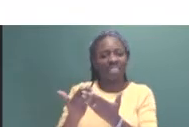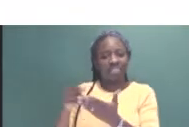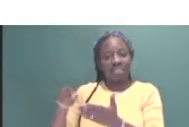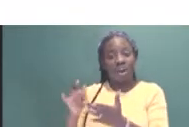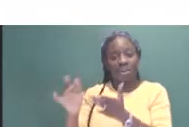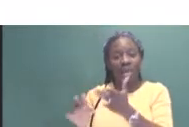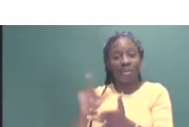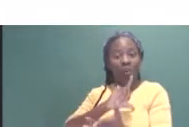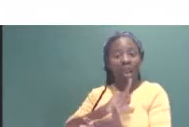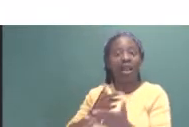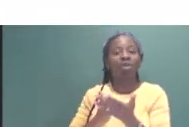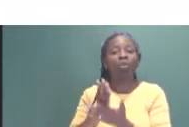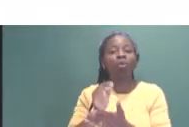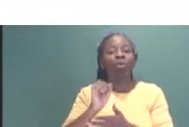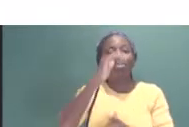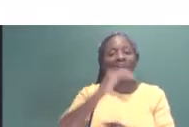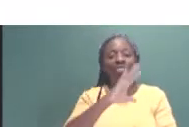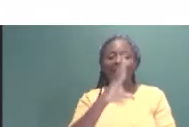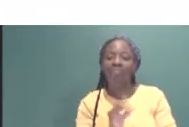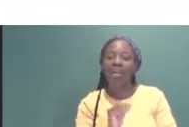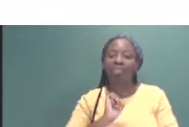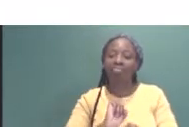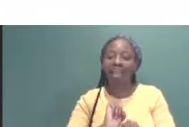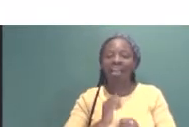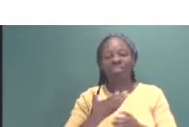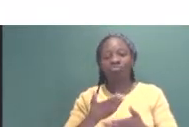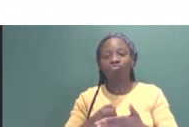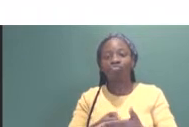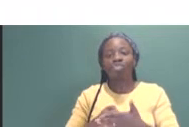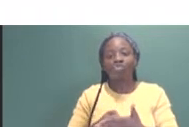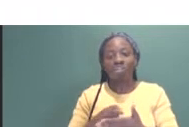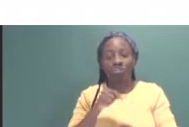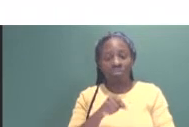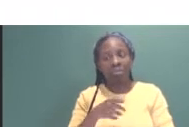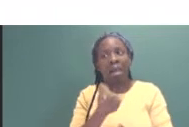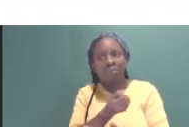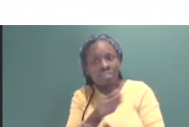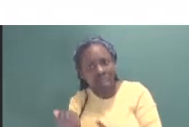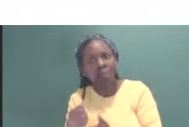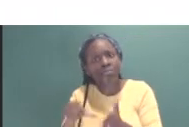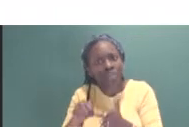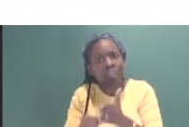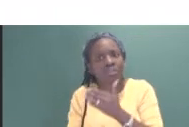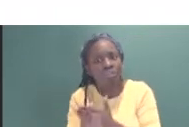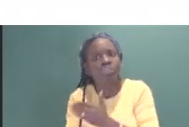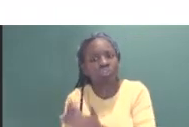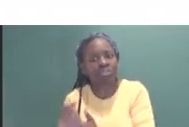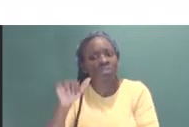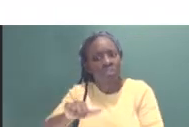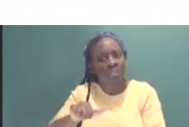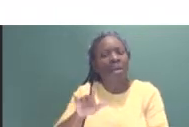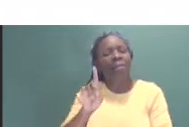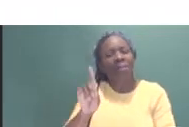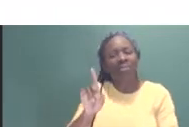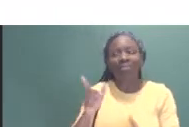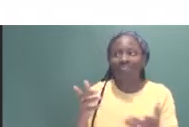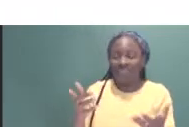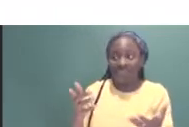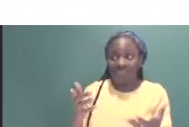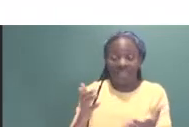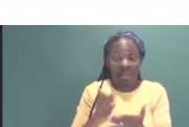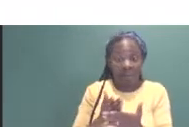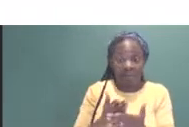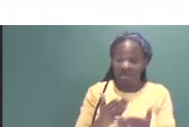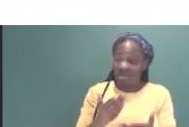South Africa. It had some challenges, despite the fact that there were